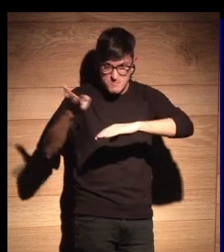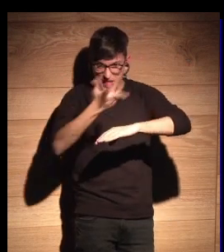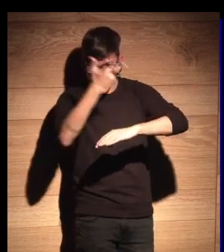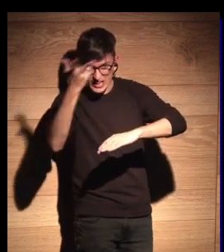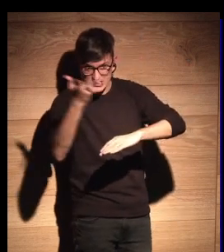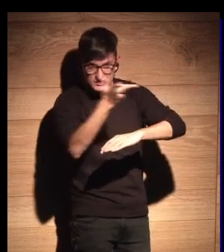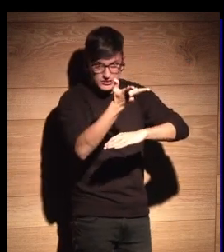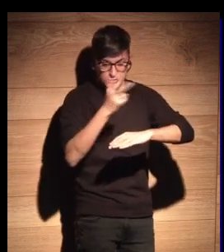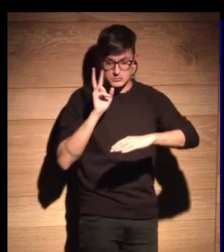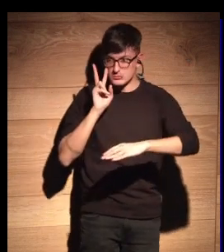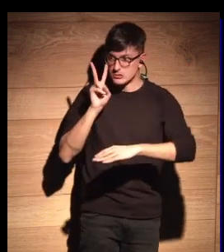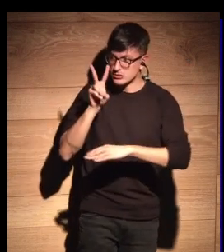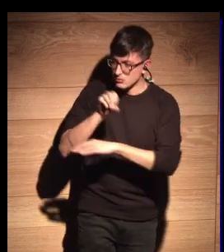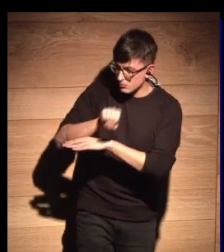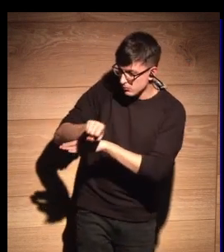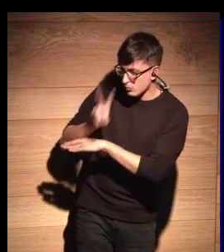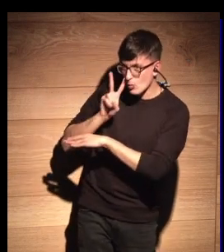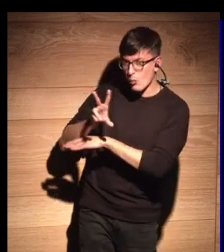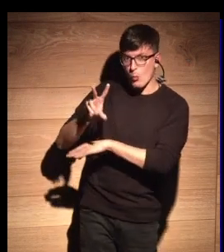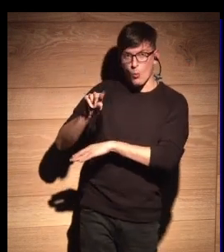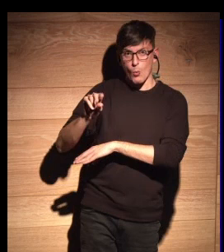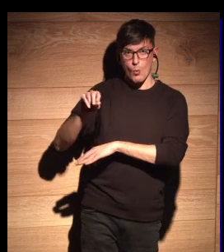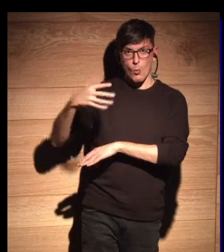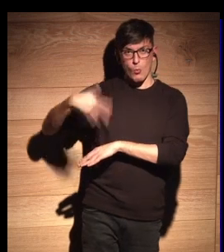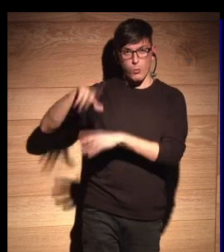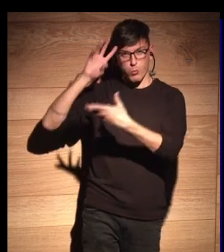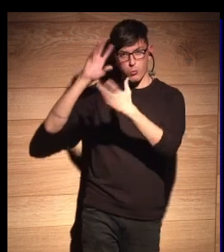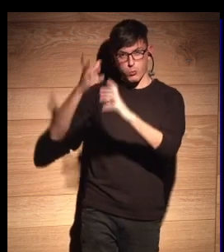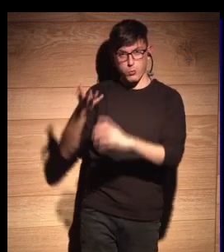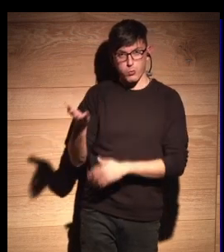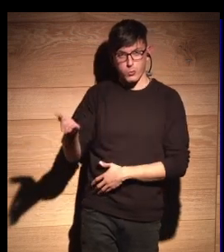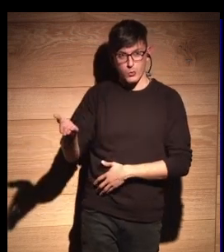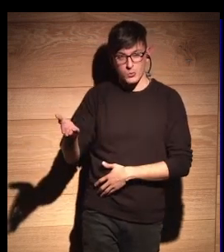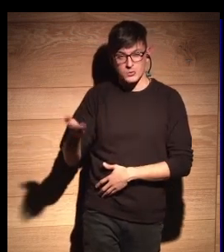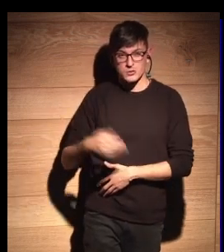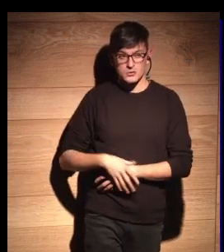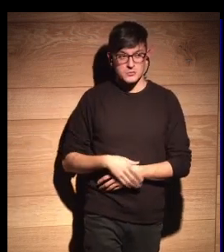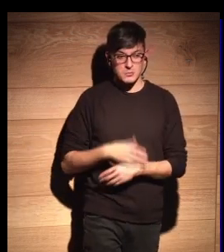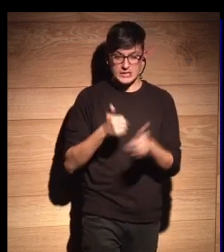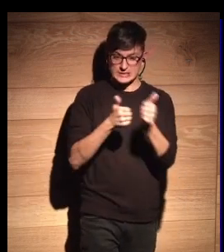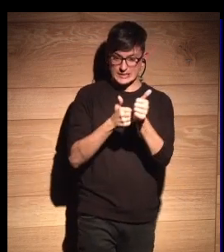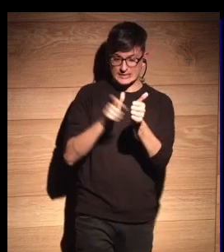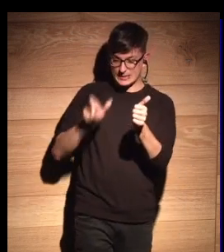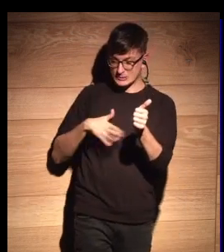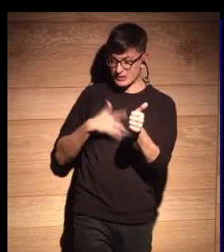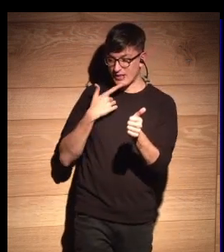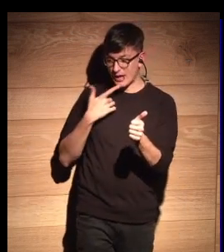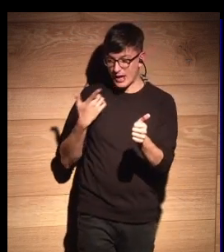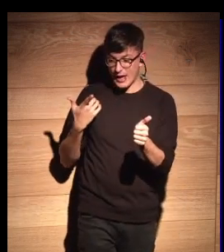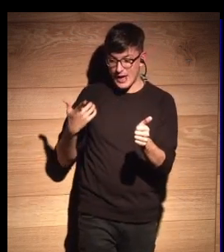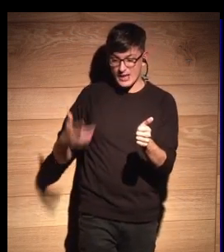and oh my God, this is wild. So I had my assistant hold my legs, and I leaned out the